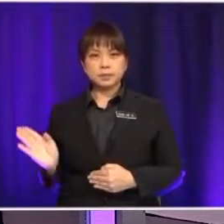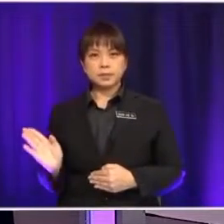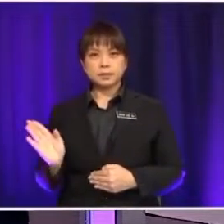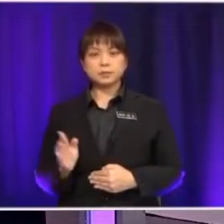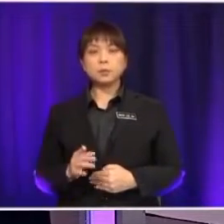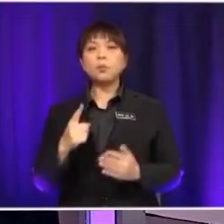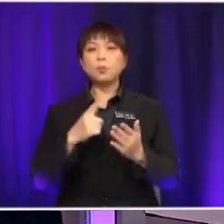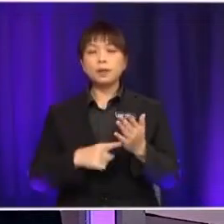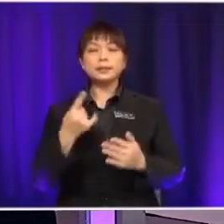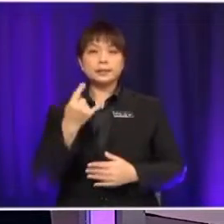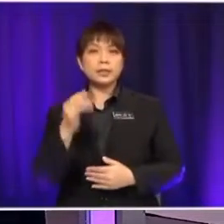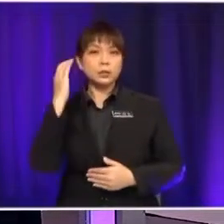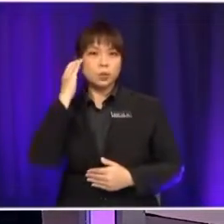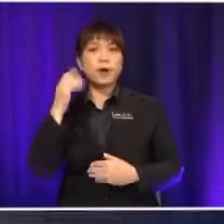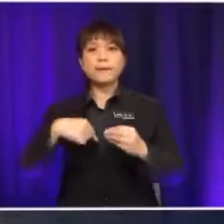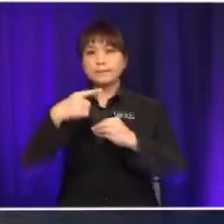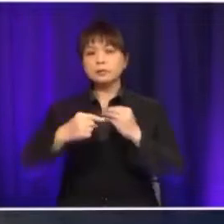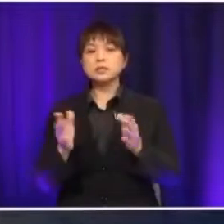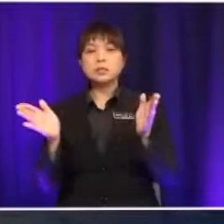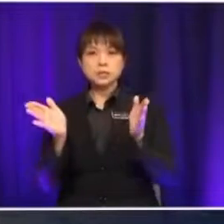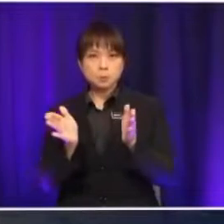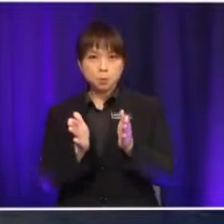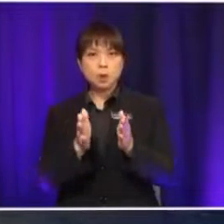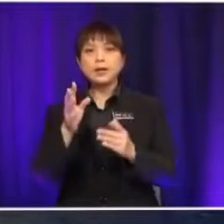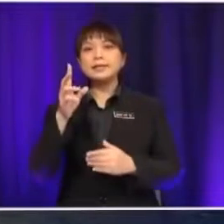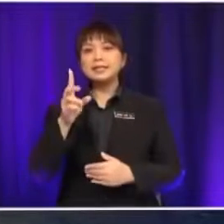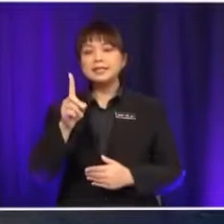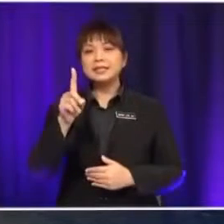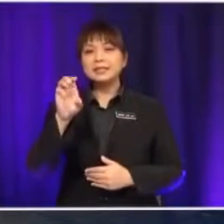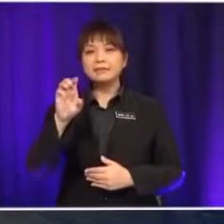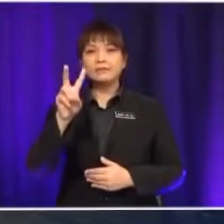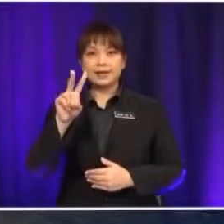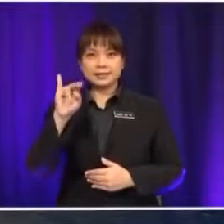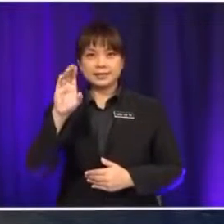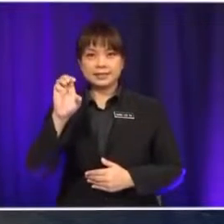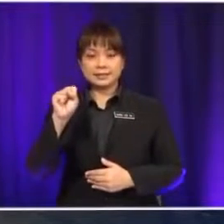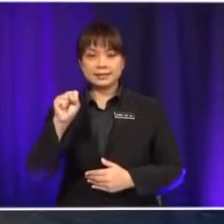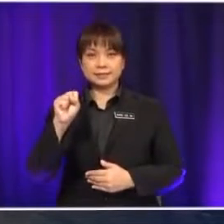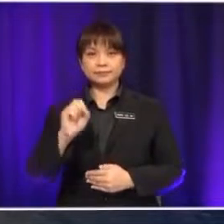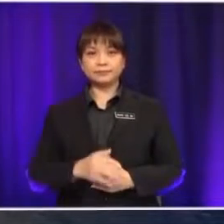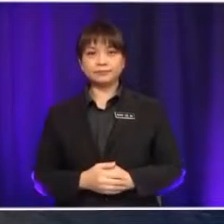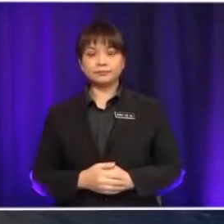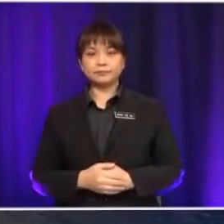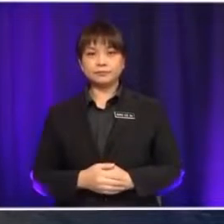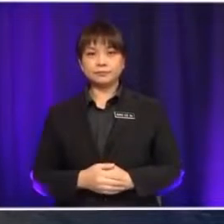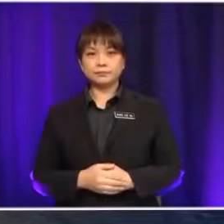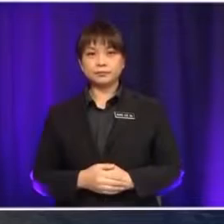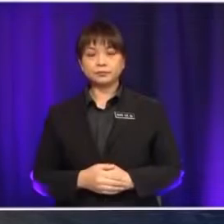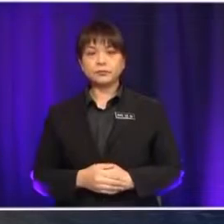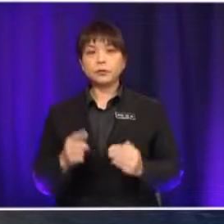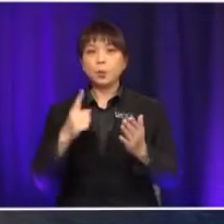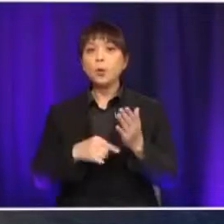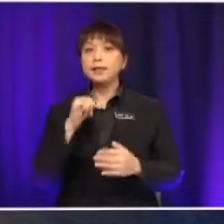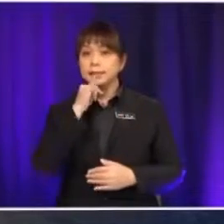what do they know about a smart device? Does anyone would like to answer this question? Wen Kai. Okay, Wen Kai, so what is a